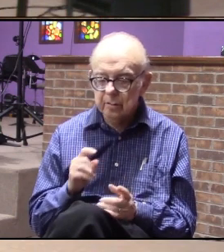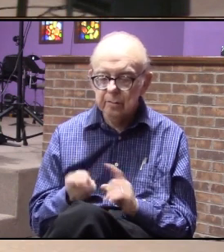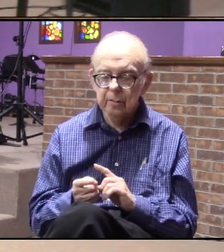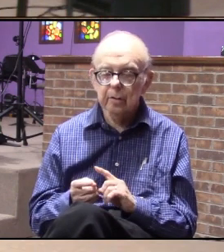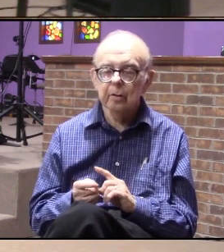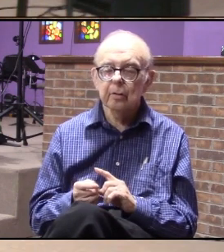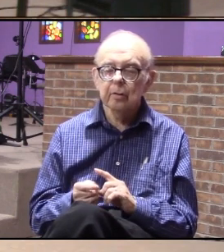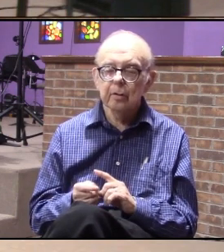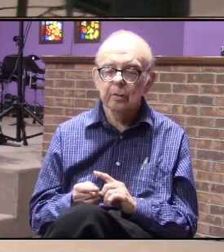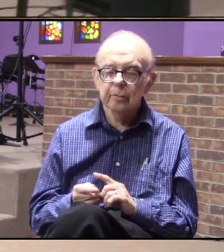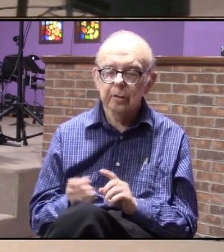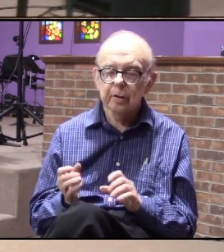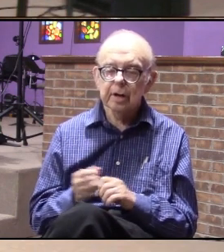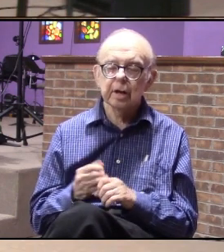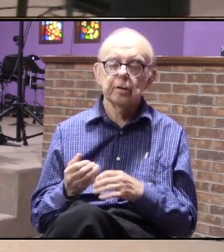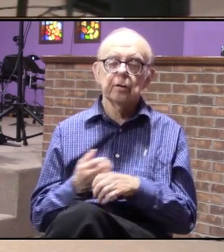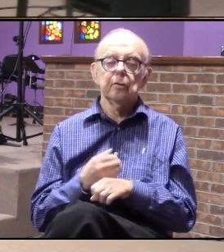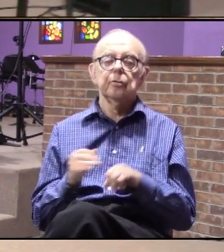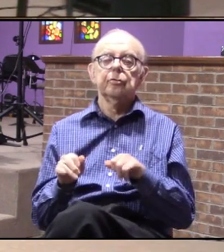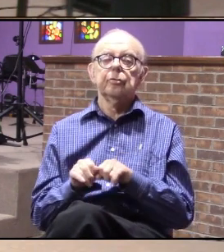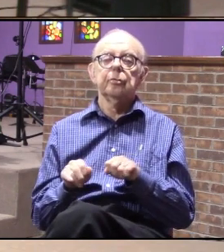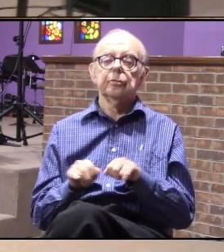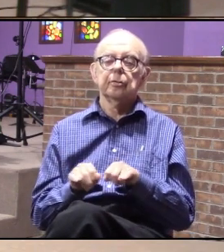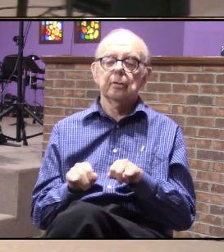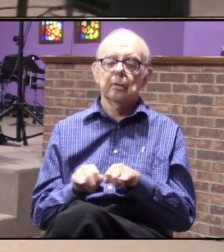yet. You had to wait.